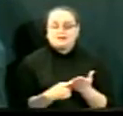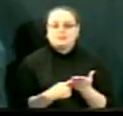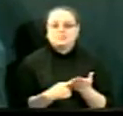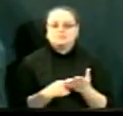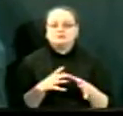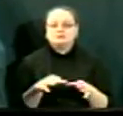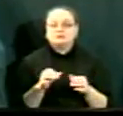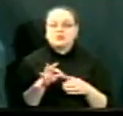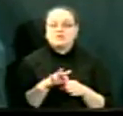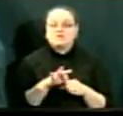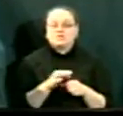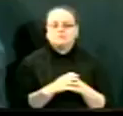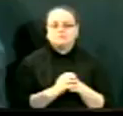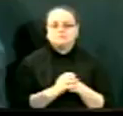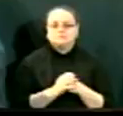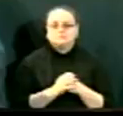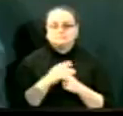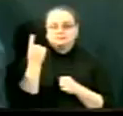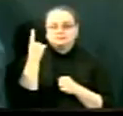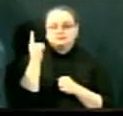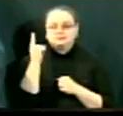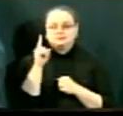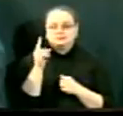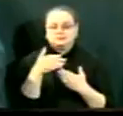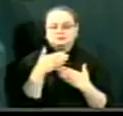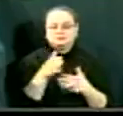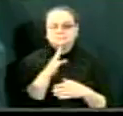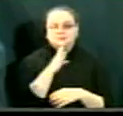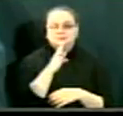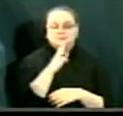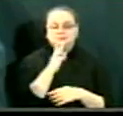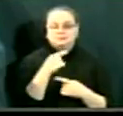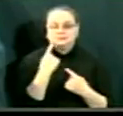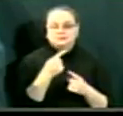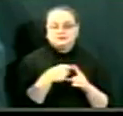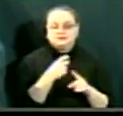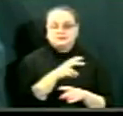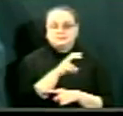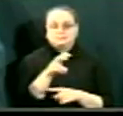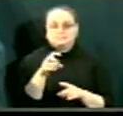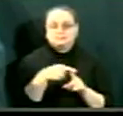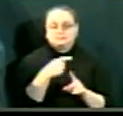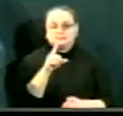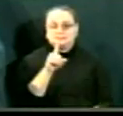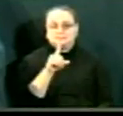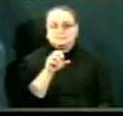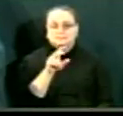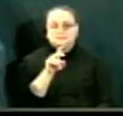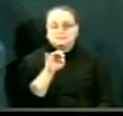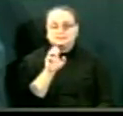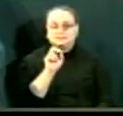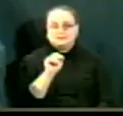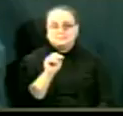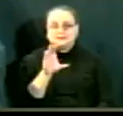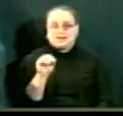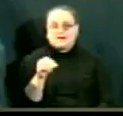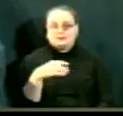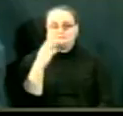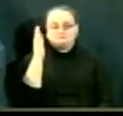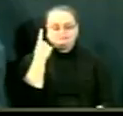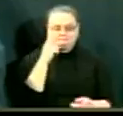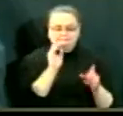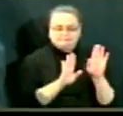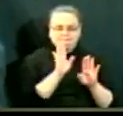we'll take a vote. All in favor of allowing him to speak since he's traveled here from Davidson County, say aye.